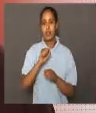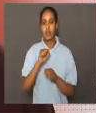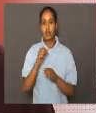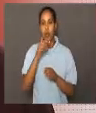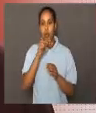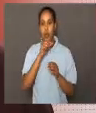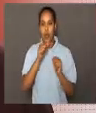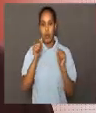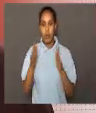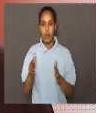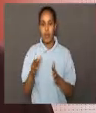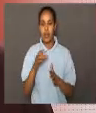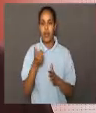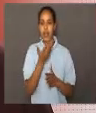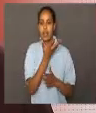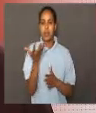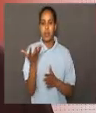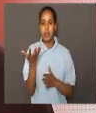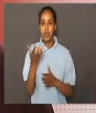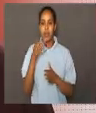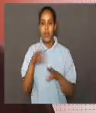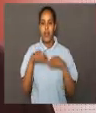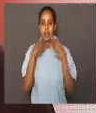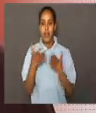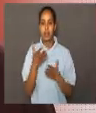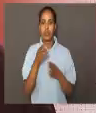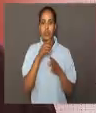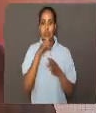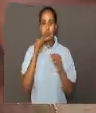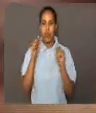solubility of a substance in a given solvent.